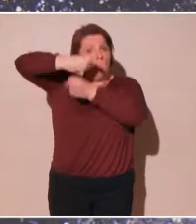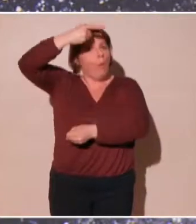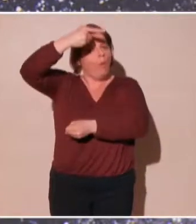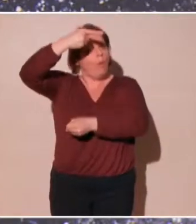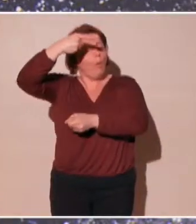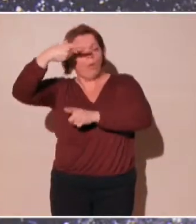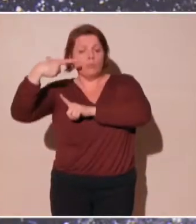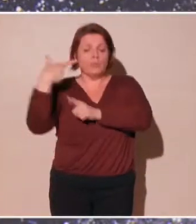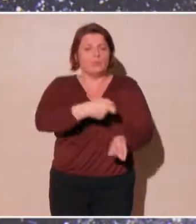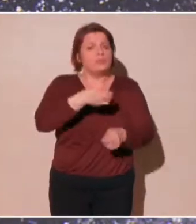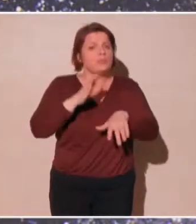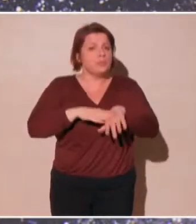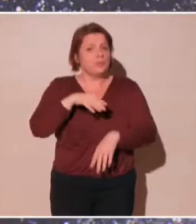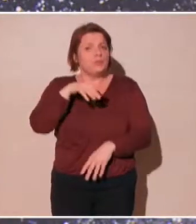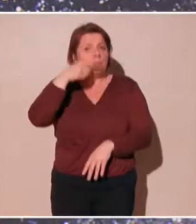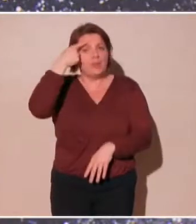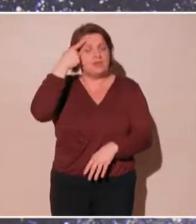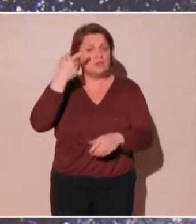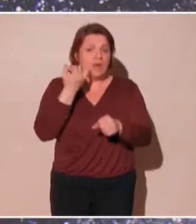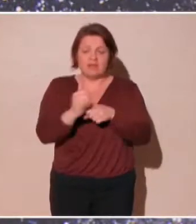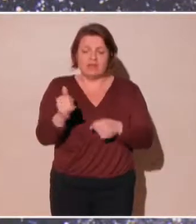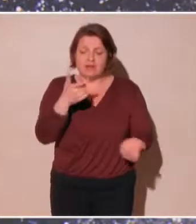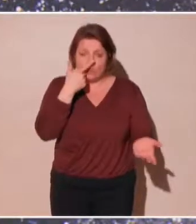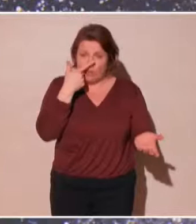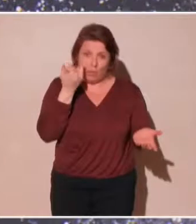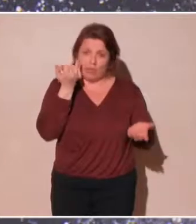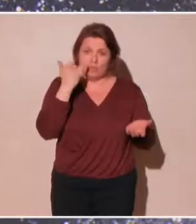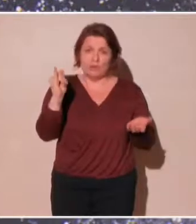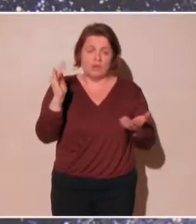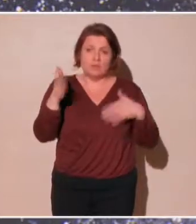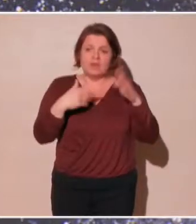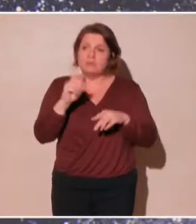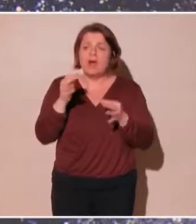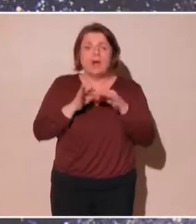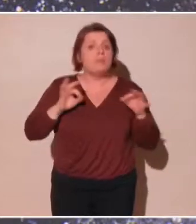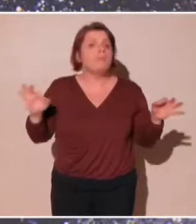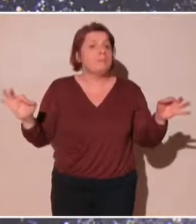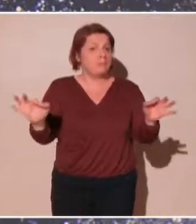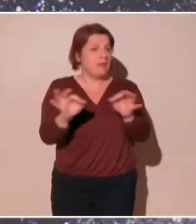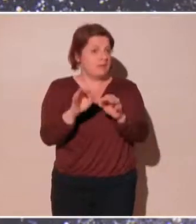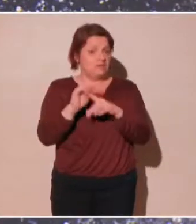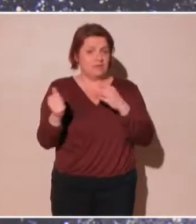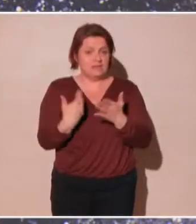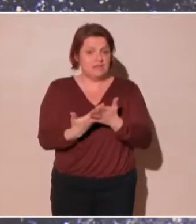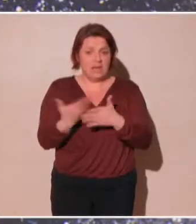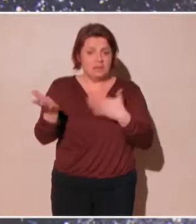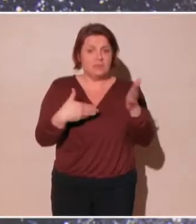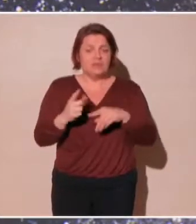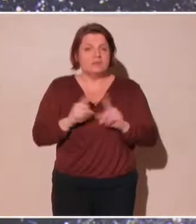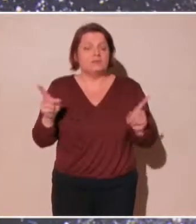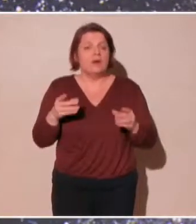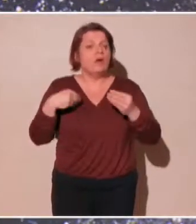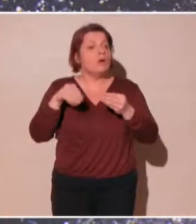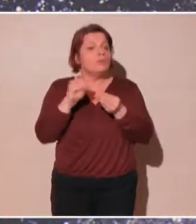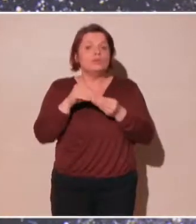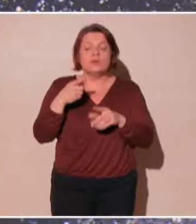strategy. It's not something which is going to impose a view of artificial intelligence on anyone. It would really not be, there wouldn't be